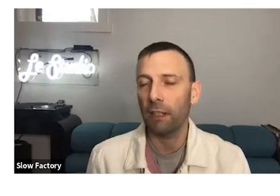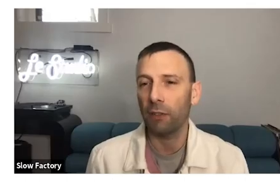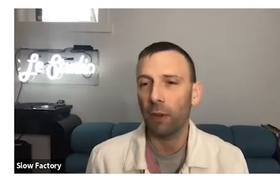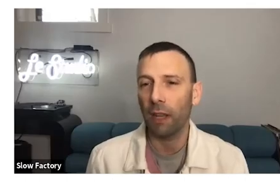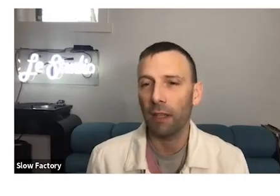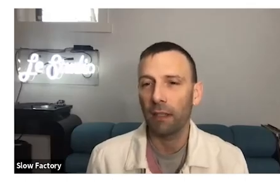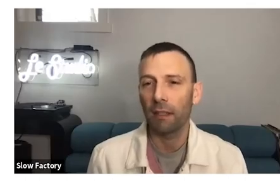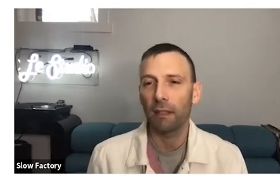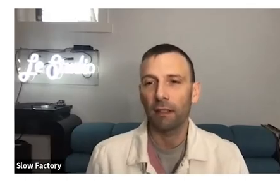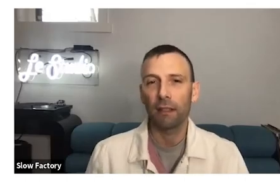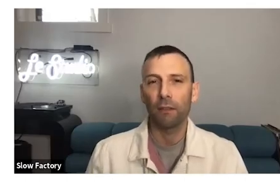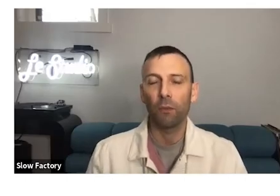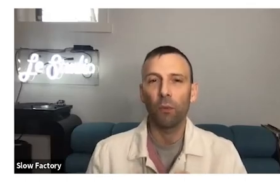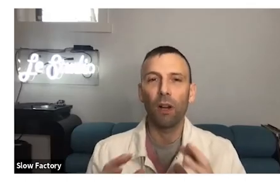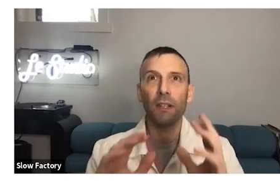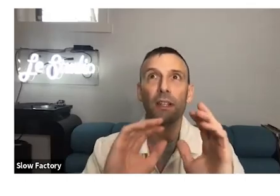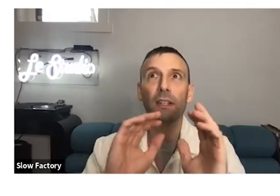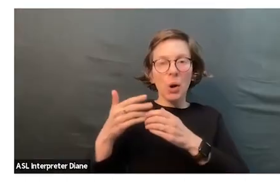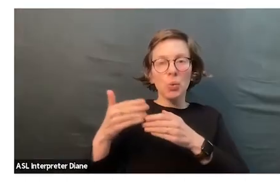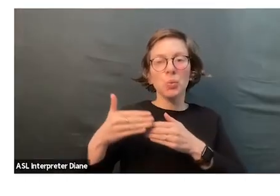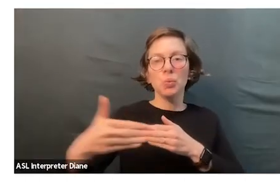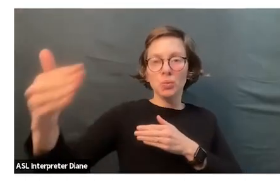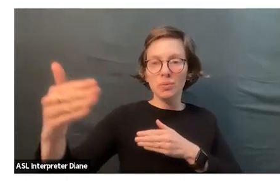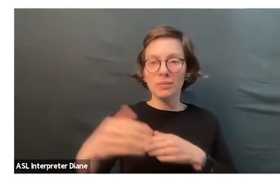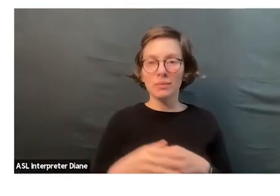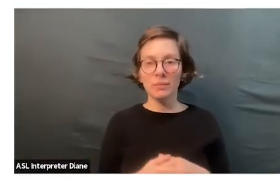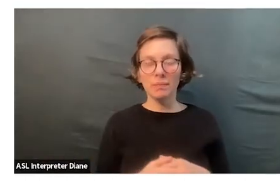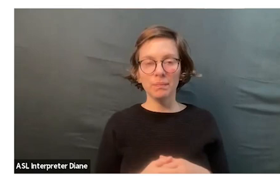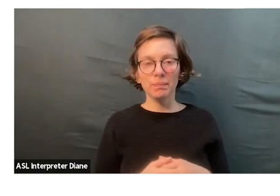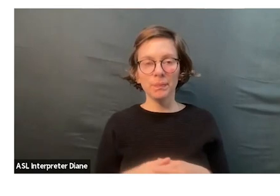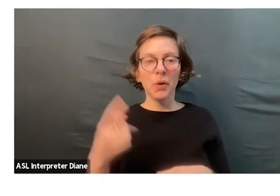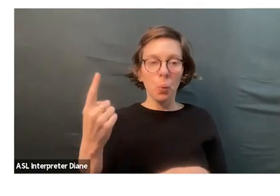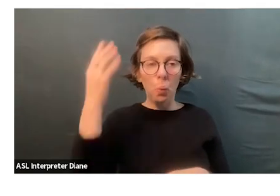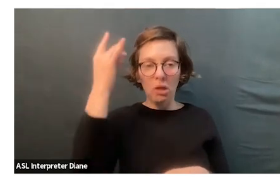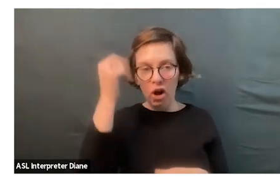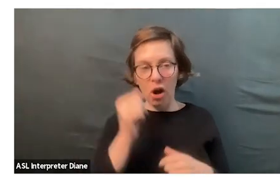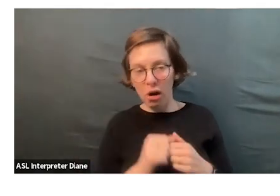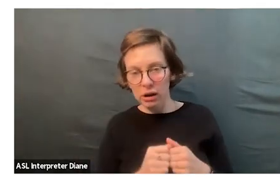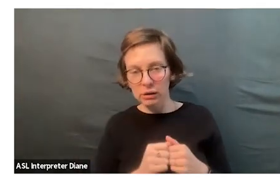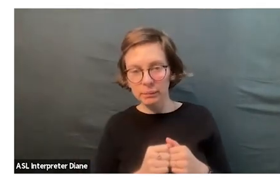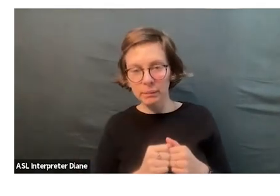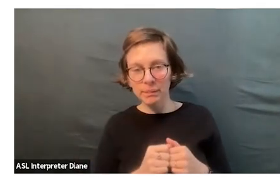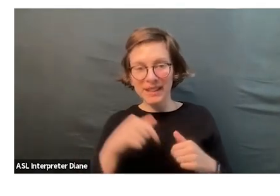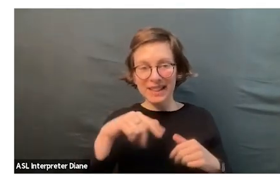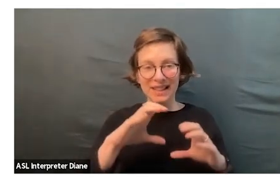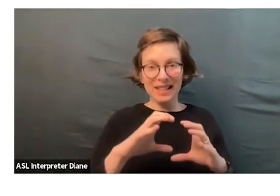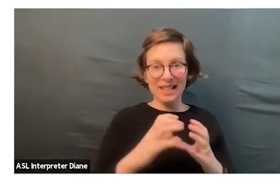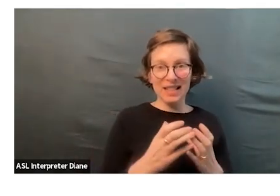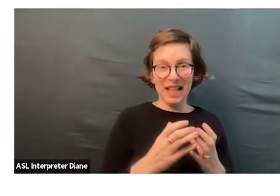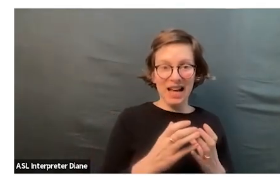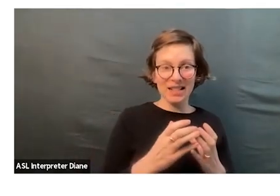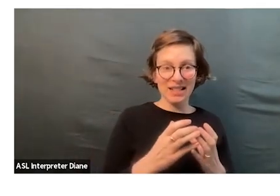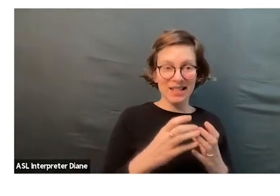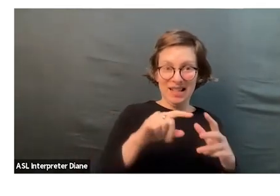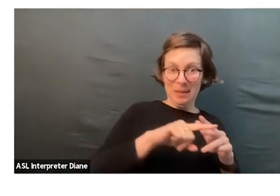there's a break between history and now we're somewhere different. I think, just to reiterate what you're saying, Suja, like, no, it's the